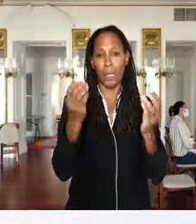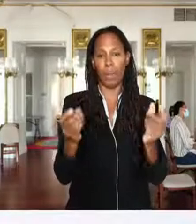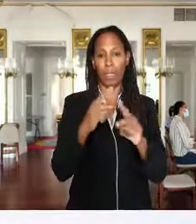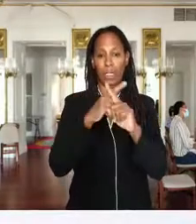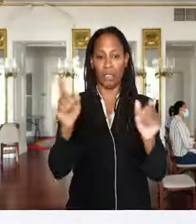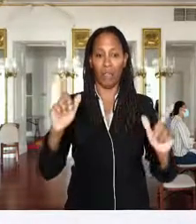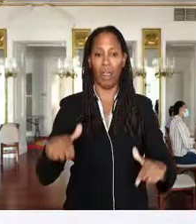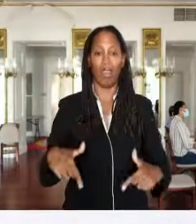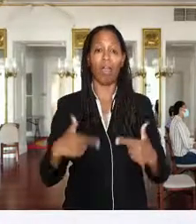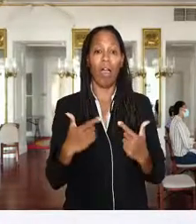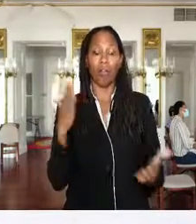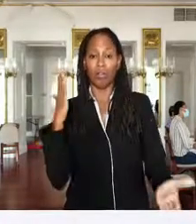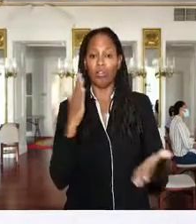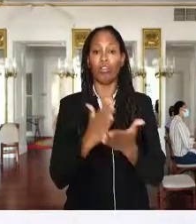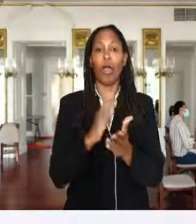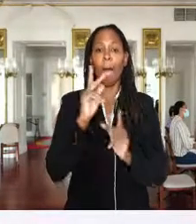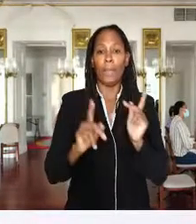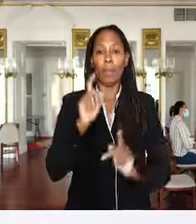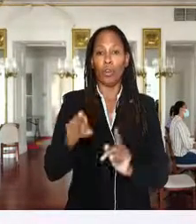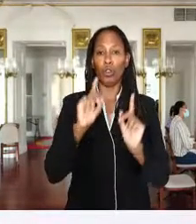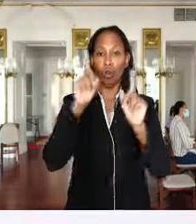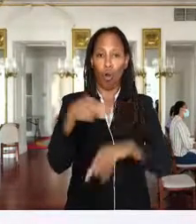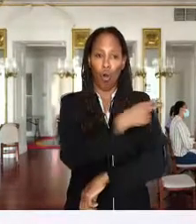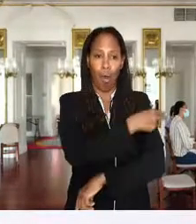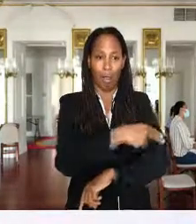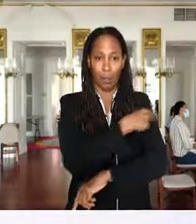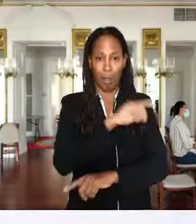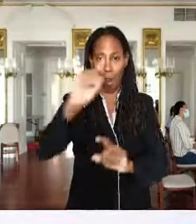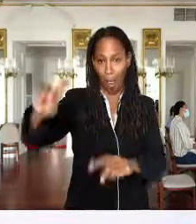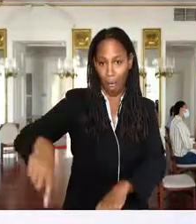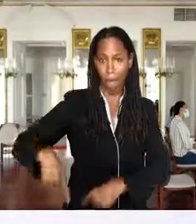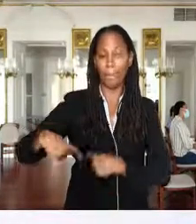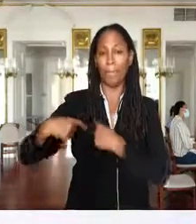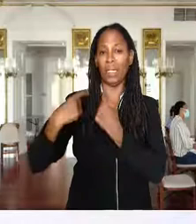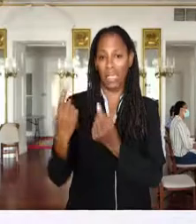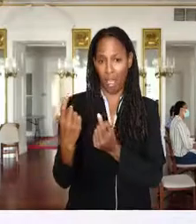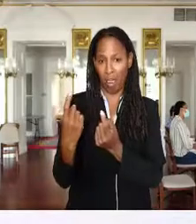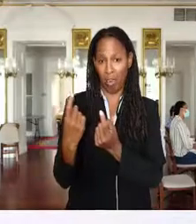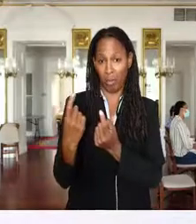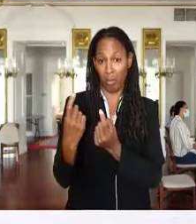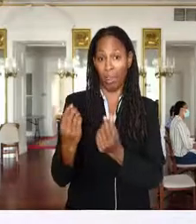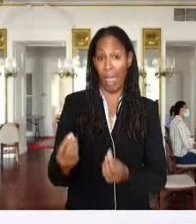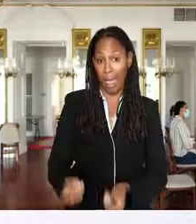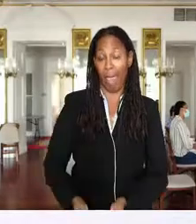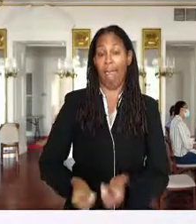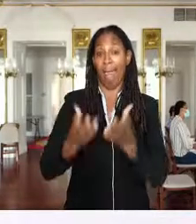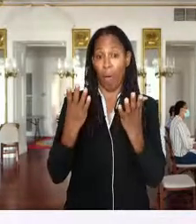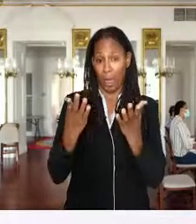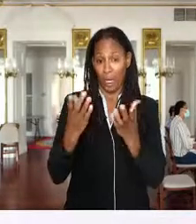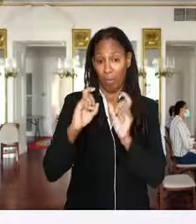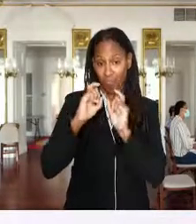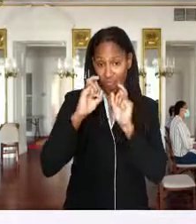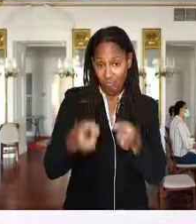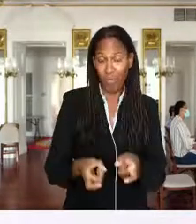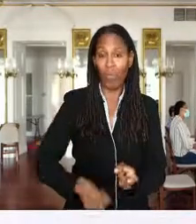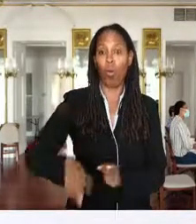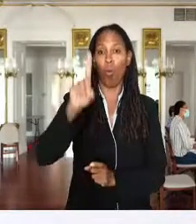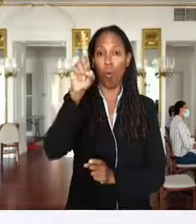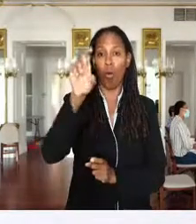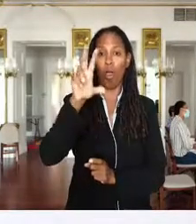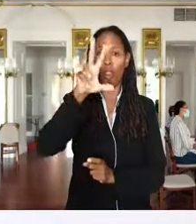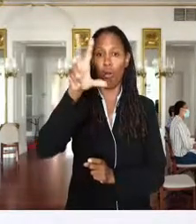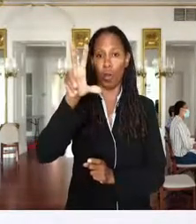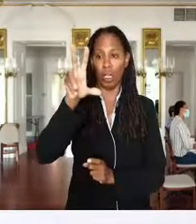prevented hospitalization. So far, we have administered 138 doses of monoclonal antibodies